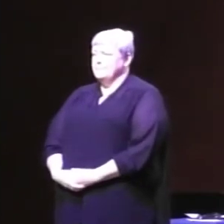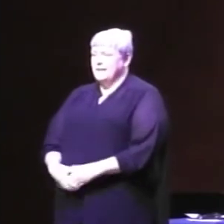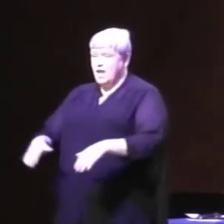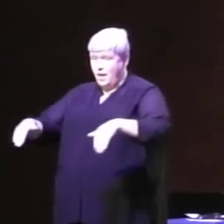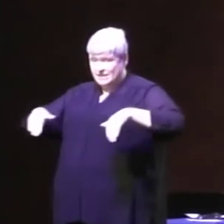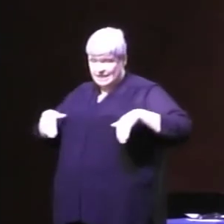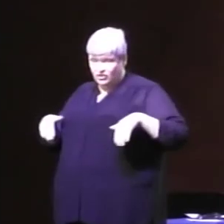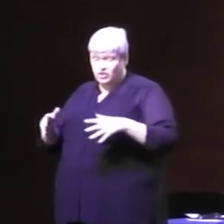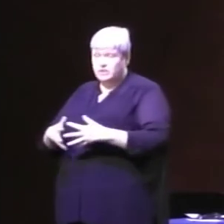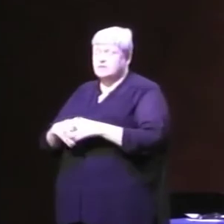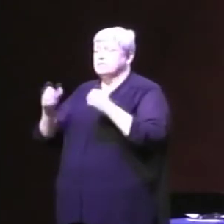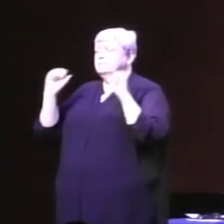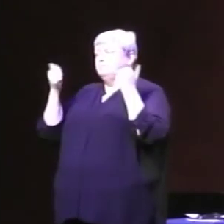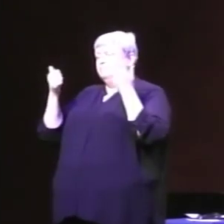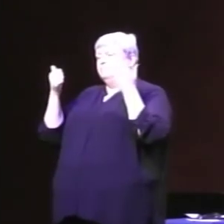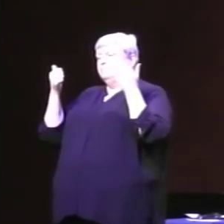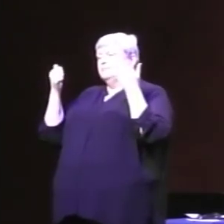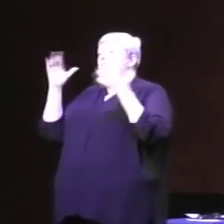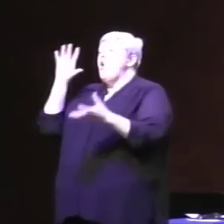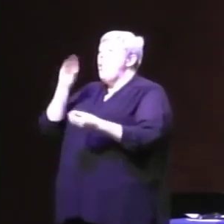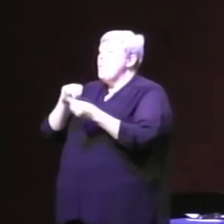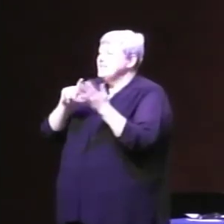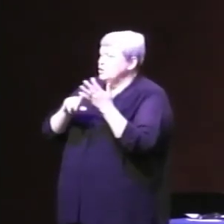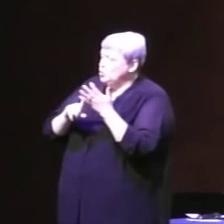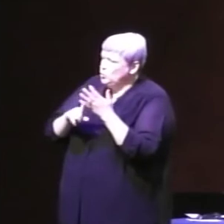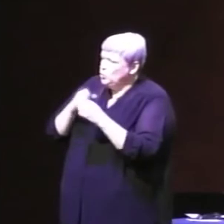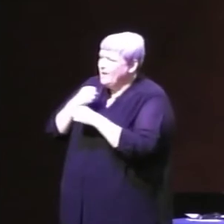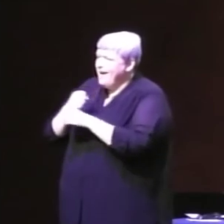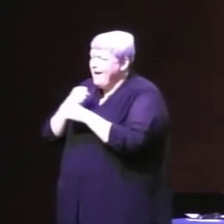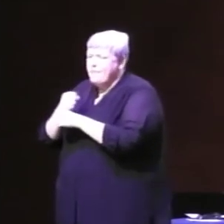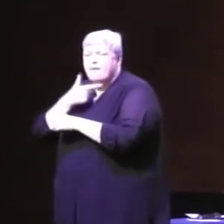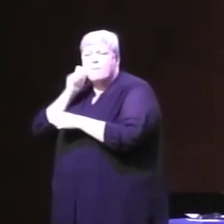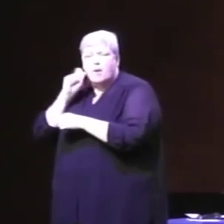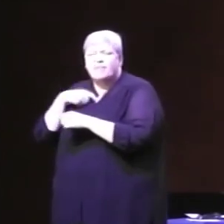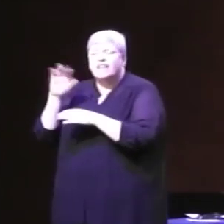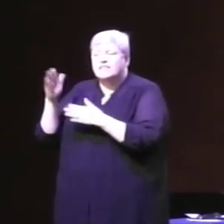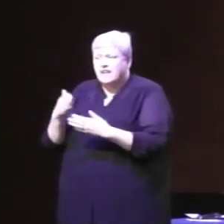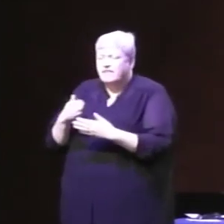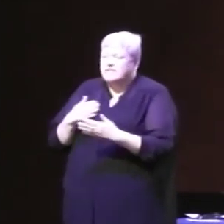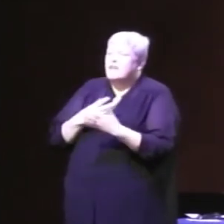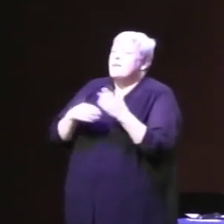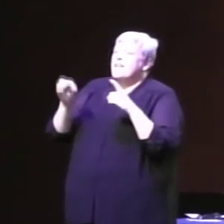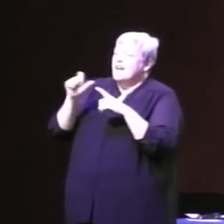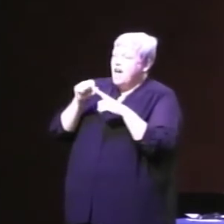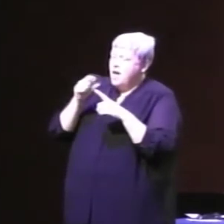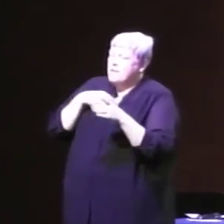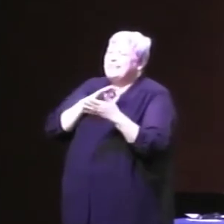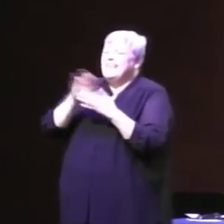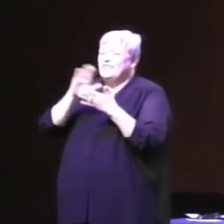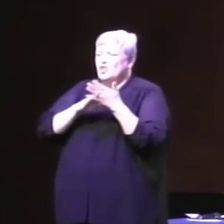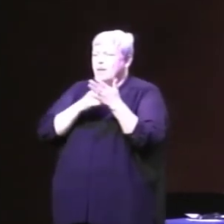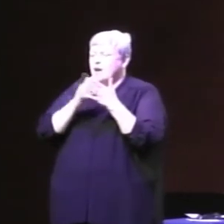Abstentions? That's Composite U campaigning for public services against pay cap and HMRC closures is